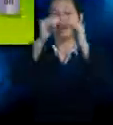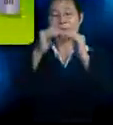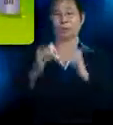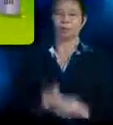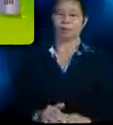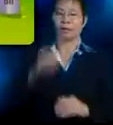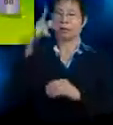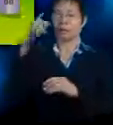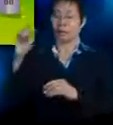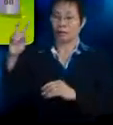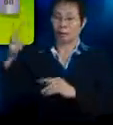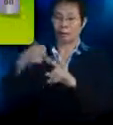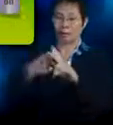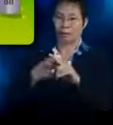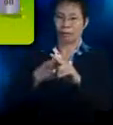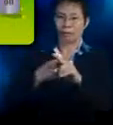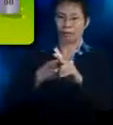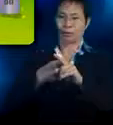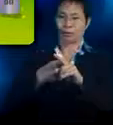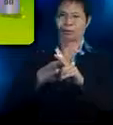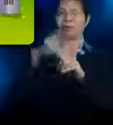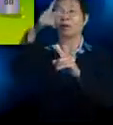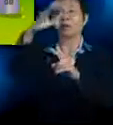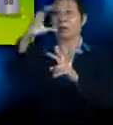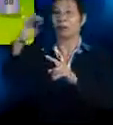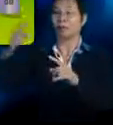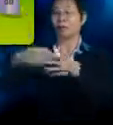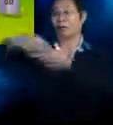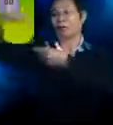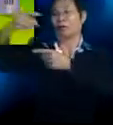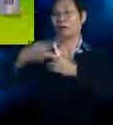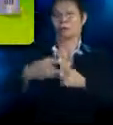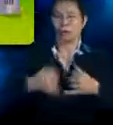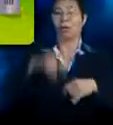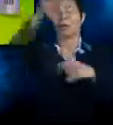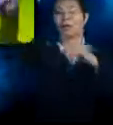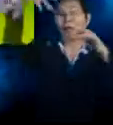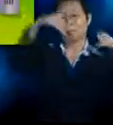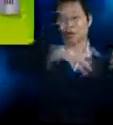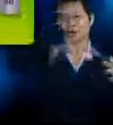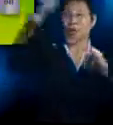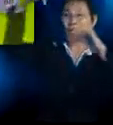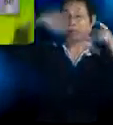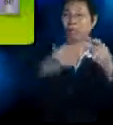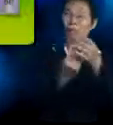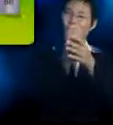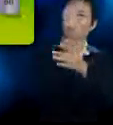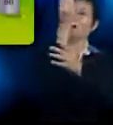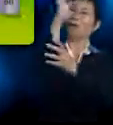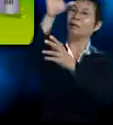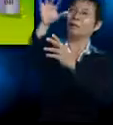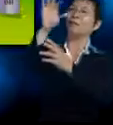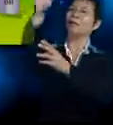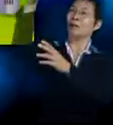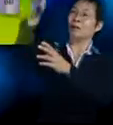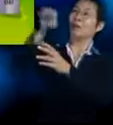Carbon is taken from the atmosphere in the following way. When the sun is shining, plants use photosynthesis to